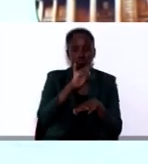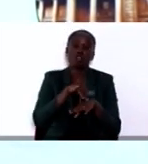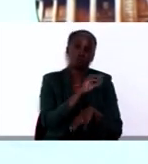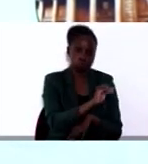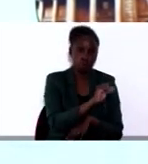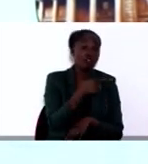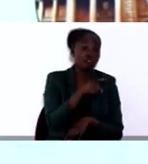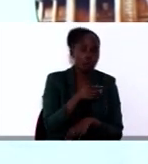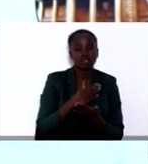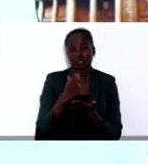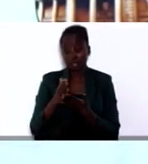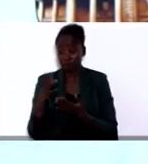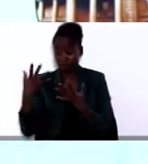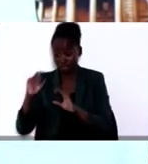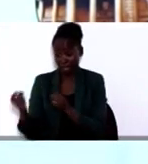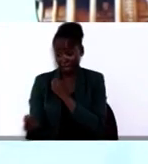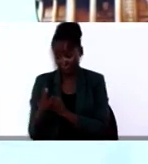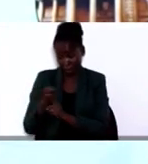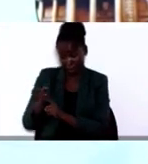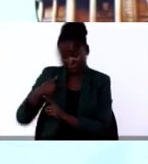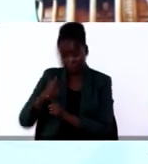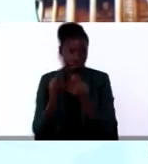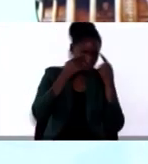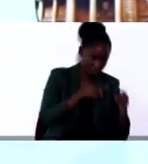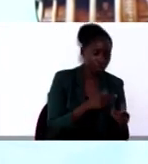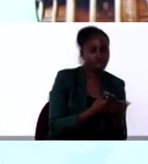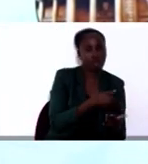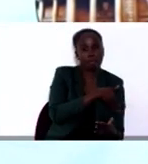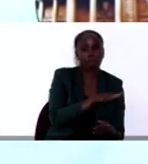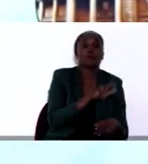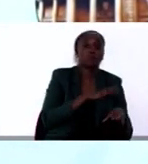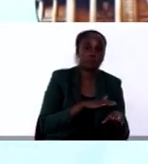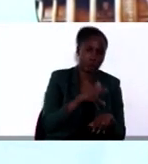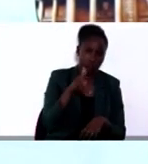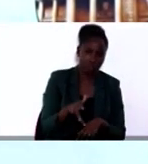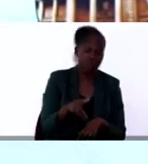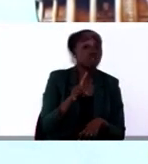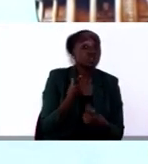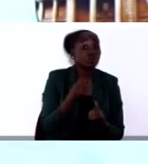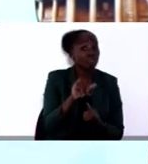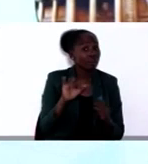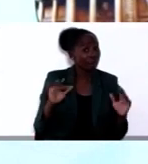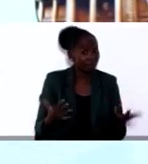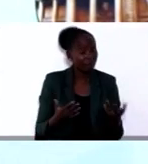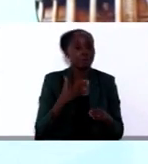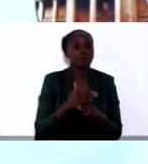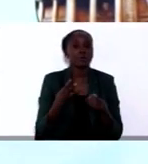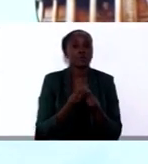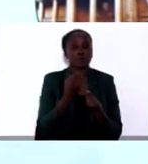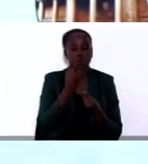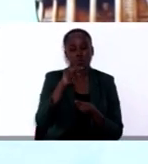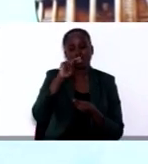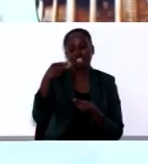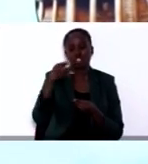support to survivors of gender-based violence in our province. We will do so by working also with NGOs